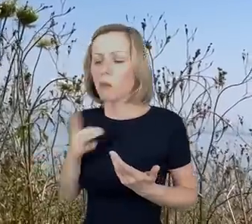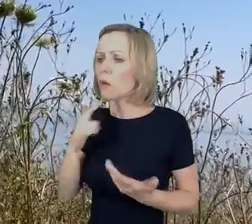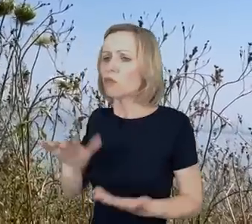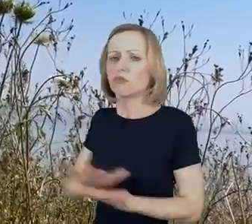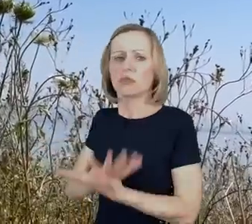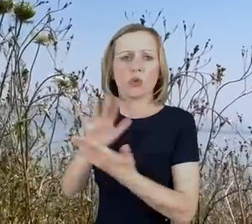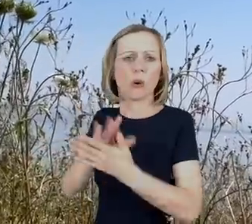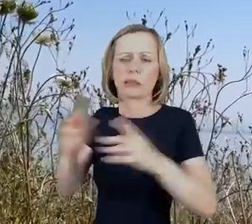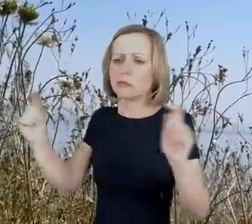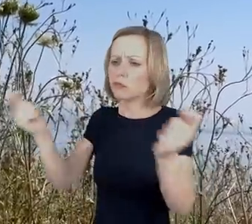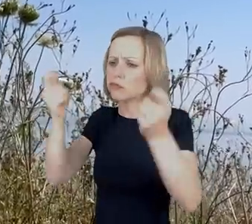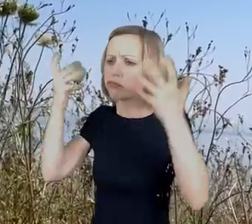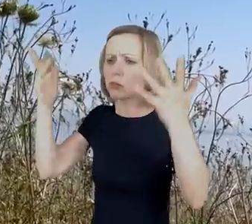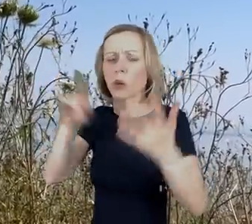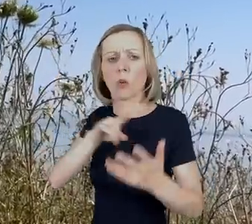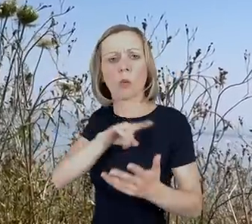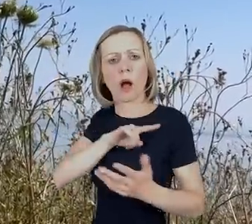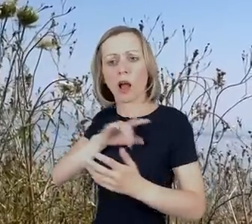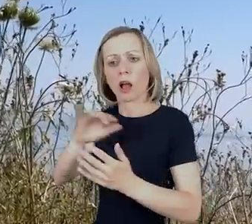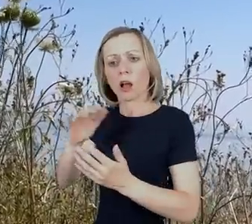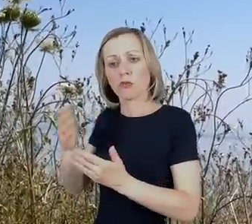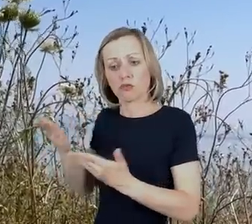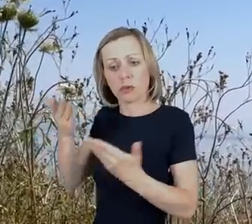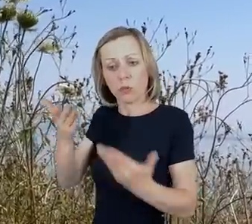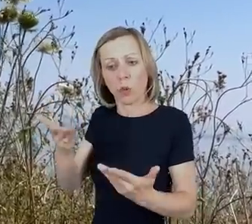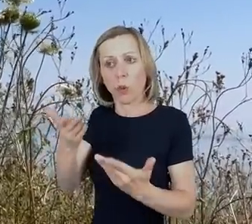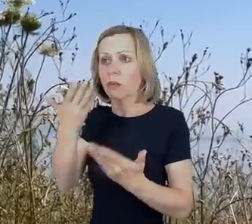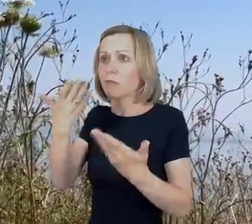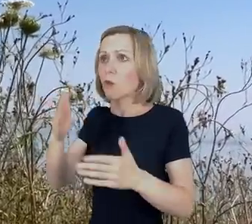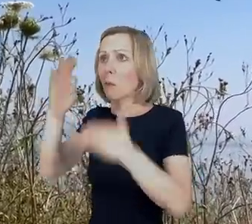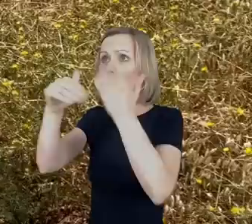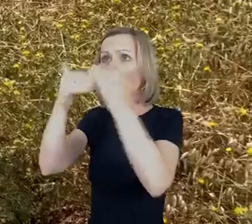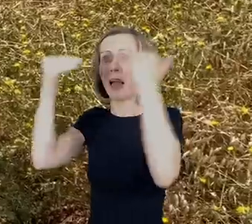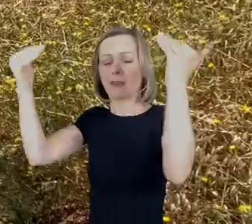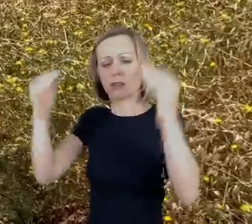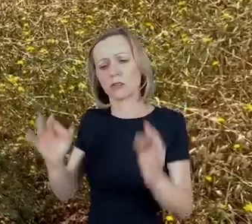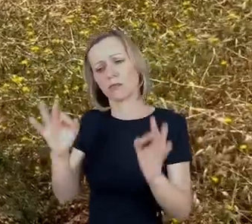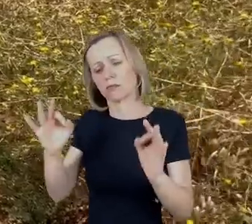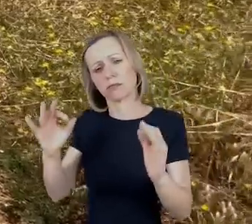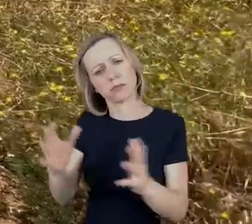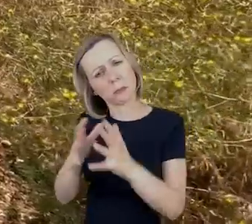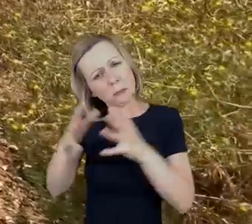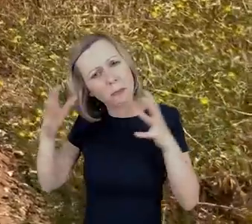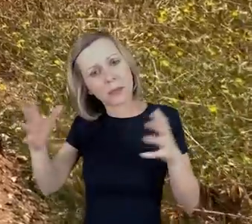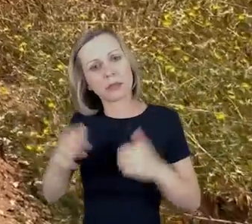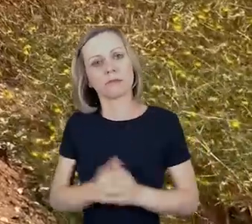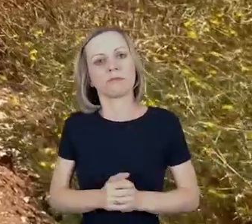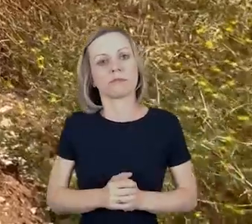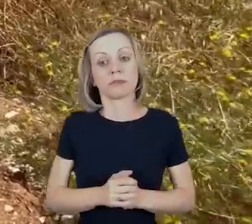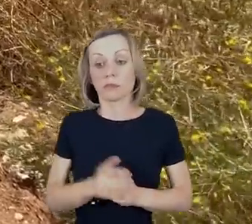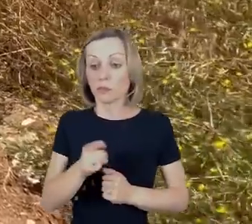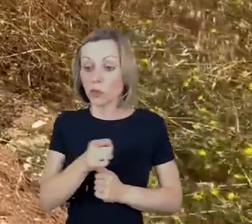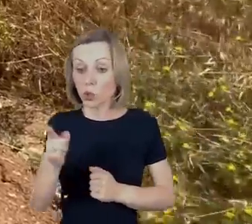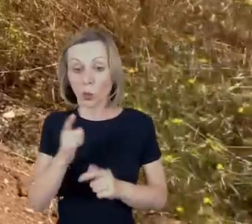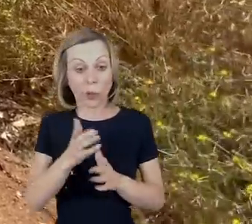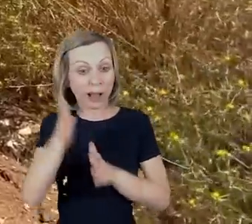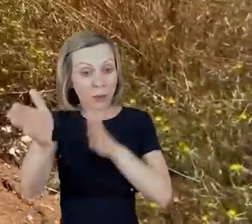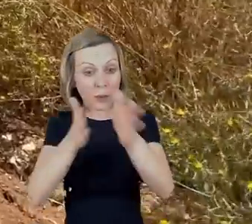be glad, for your reward is great in the kingdom of heaven. You are the salt of the